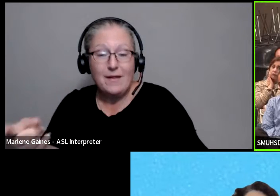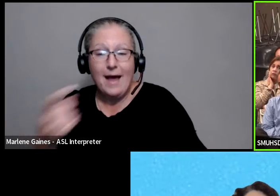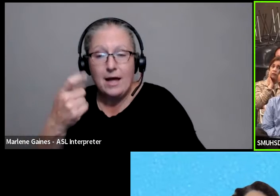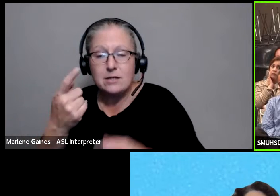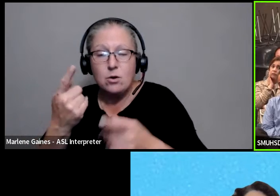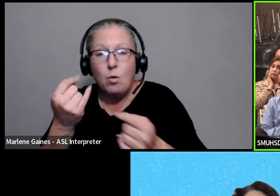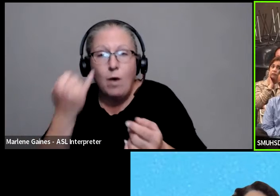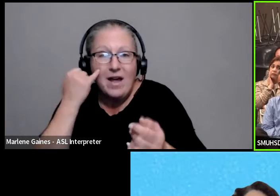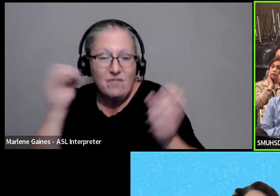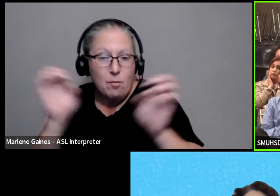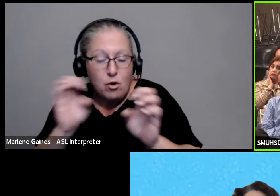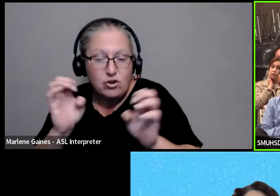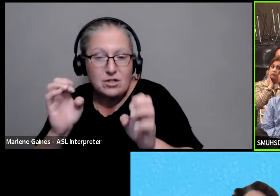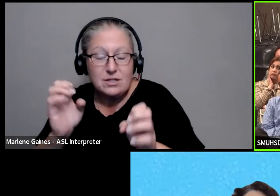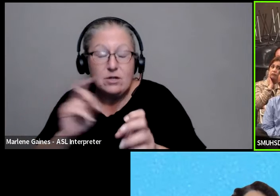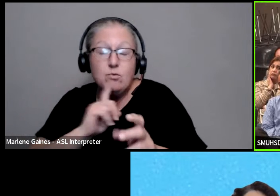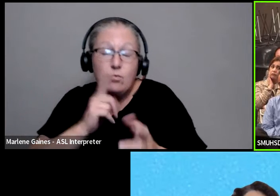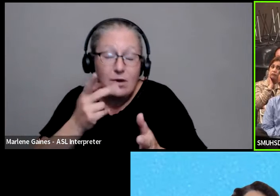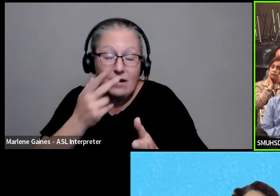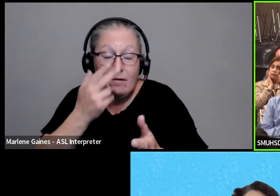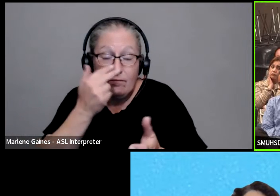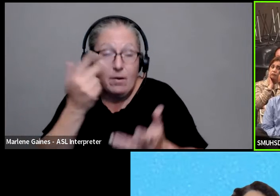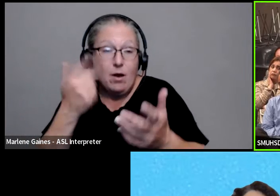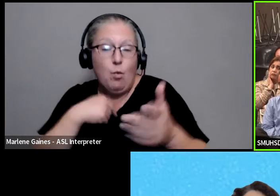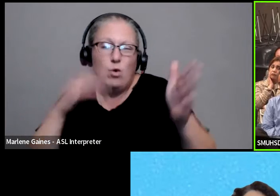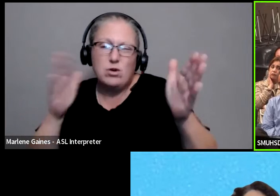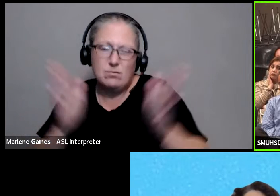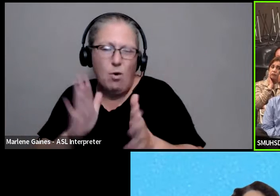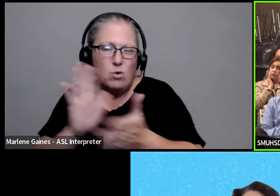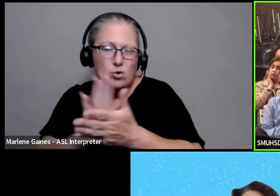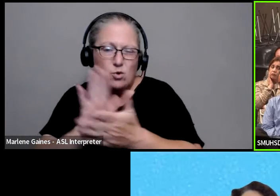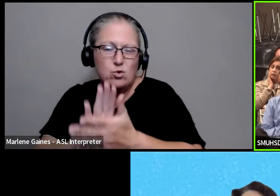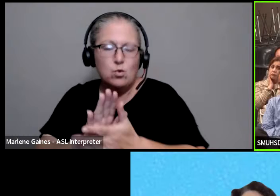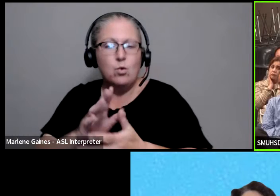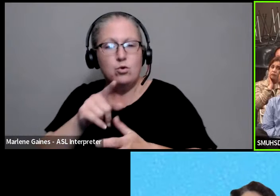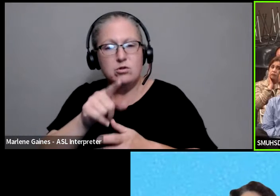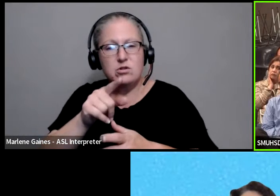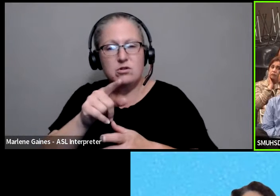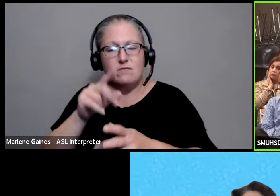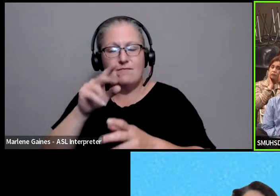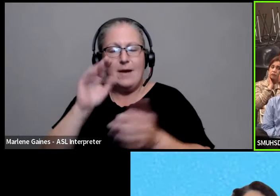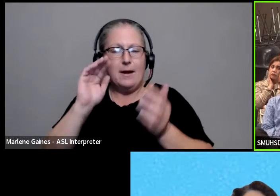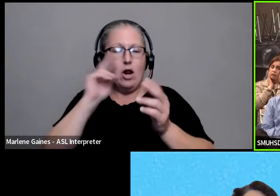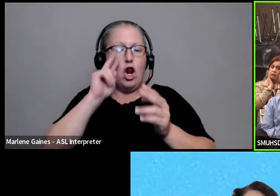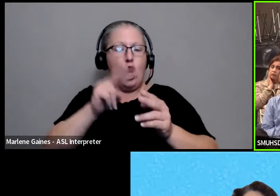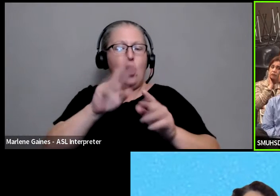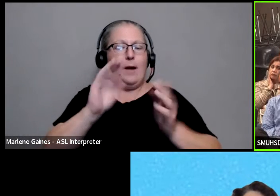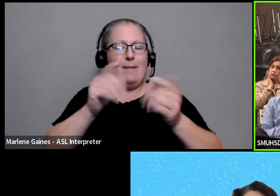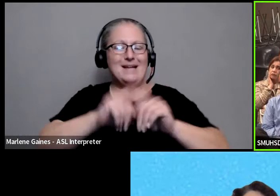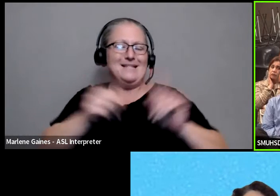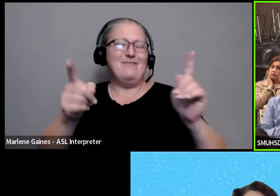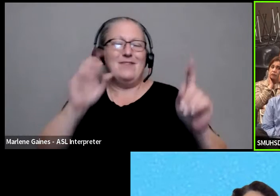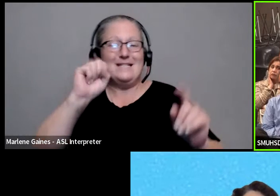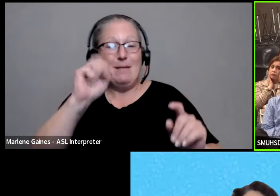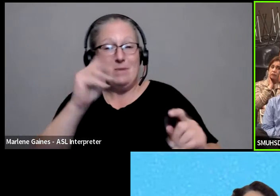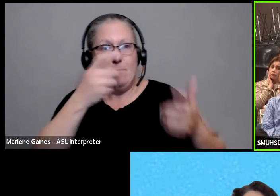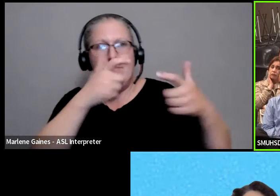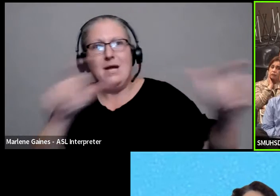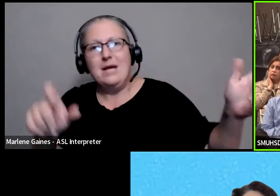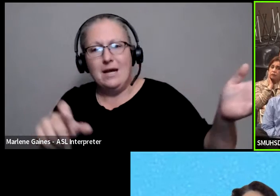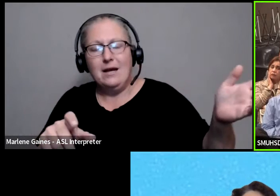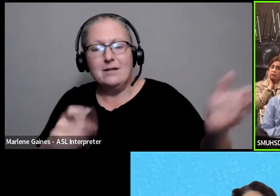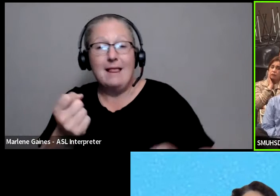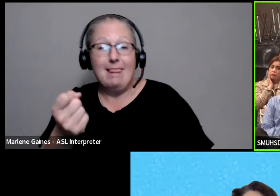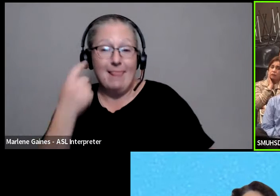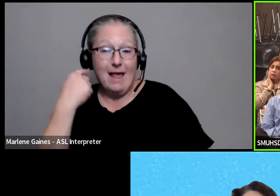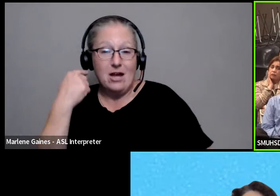there's an emergency? And so ironically, we're a much smaller school, so you have to look at it totally different than a school like San Mateo. So last year